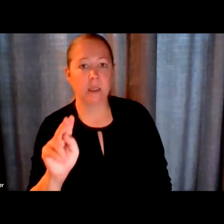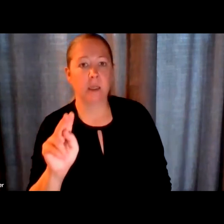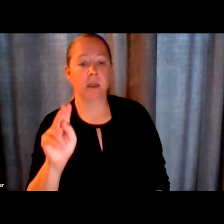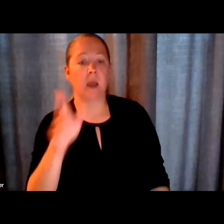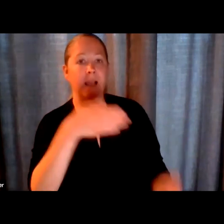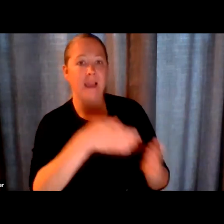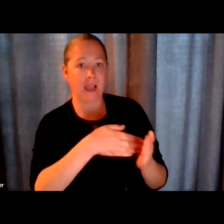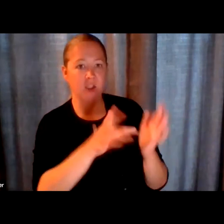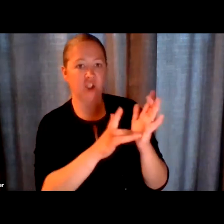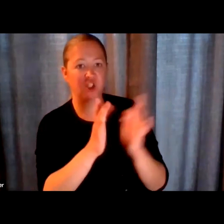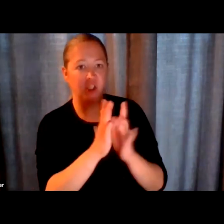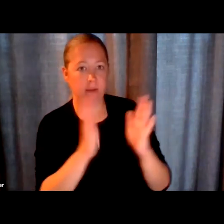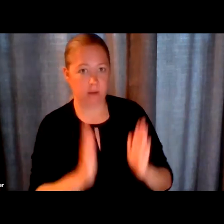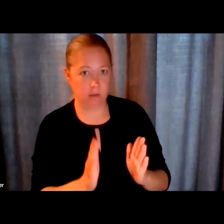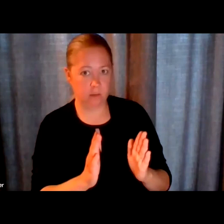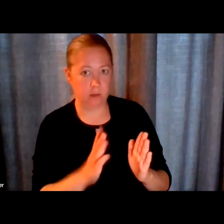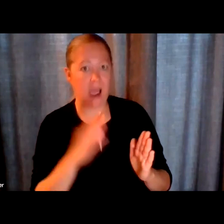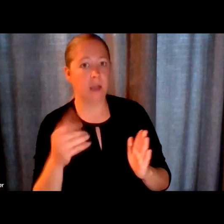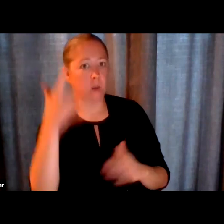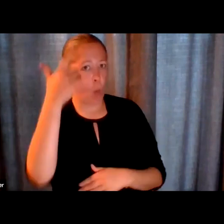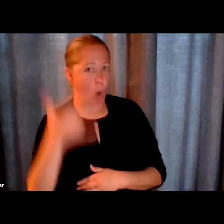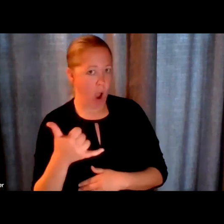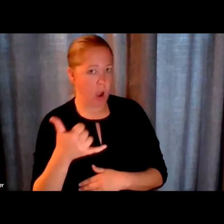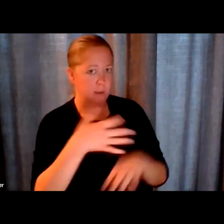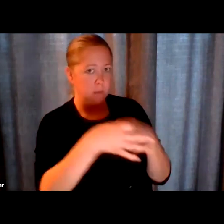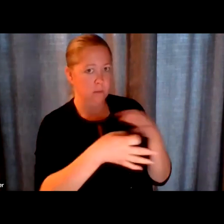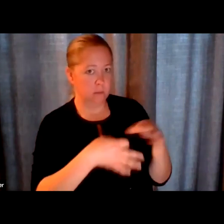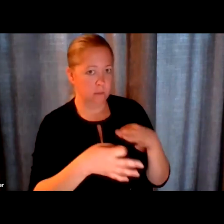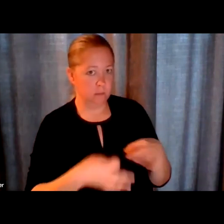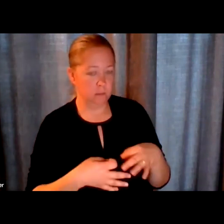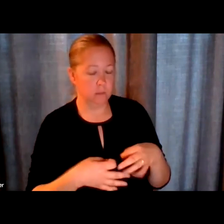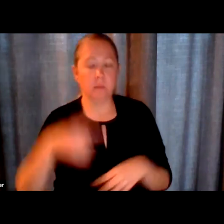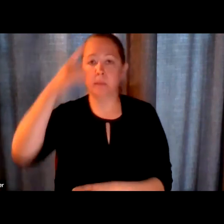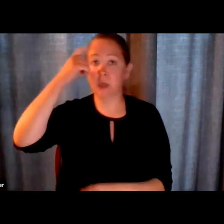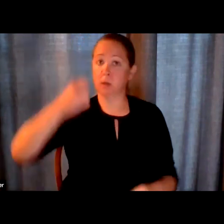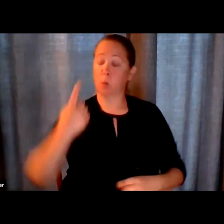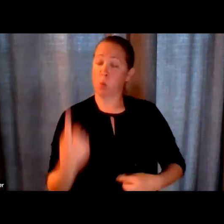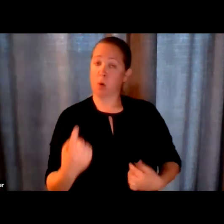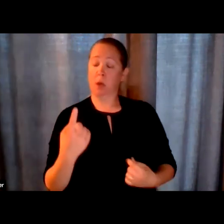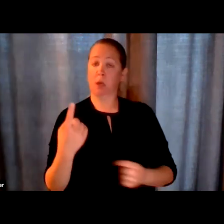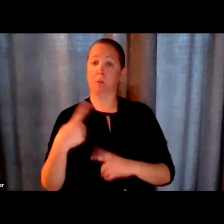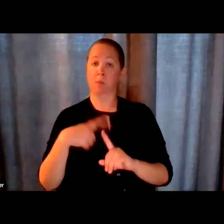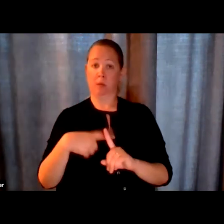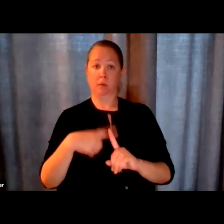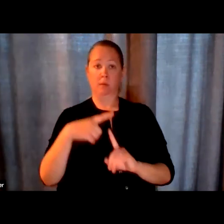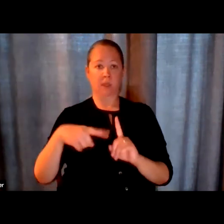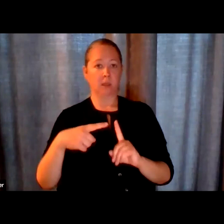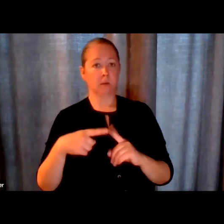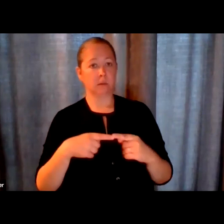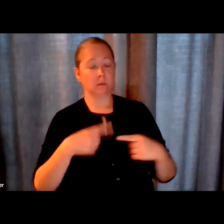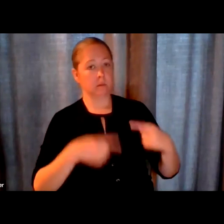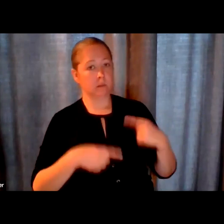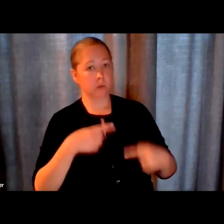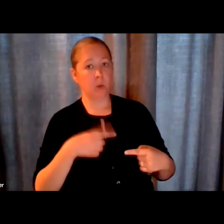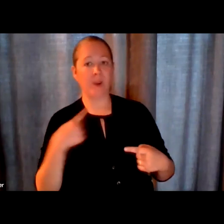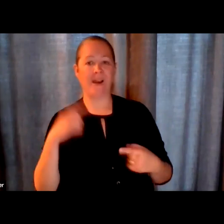Jesus. And this is why. Because one of the beauties of this argument is that we have very little information